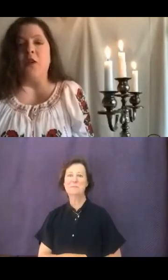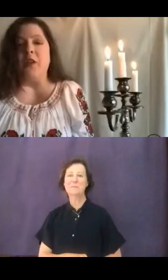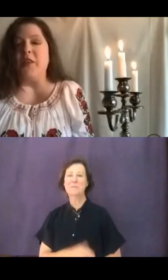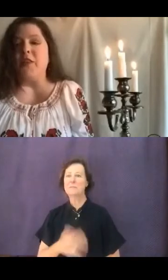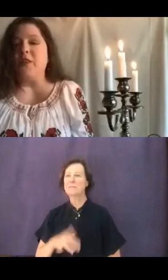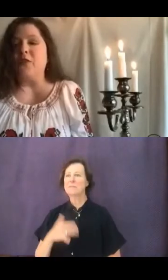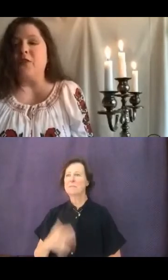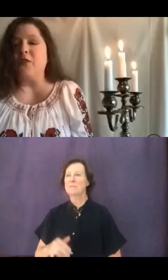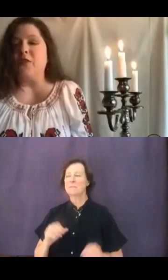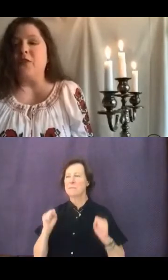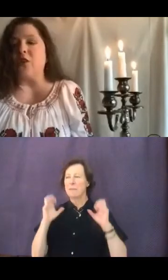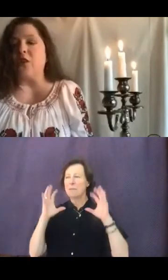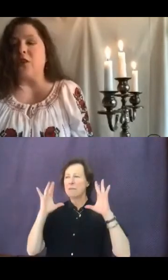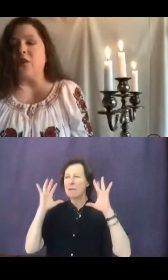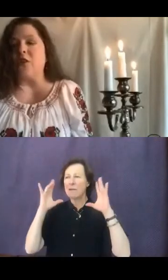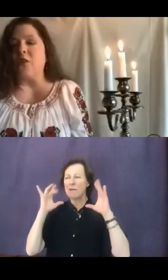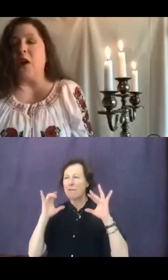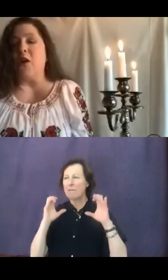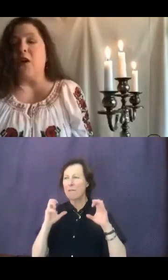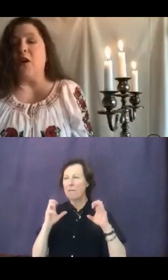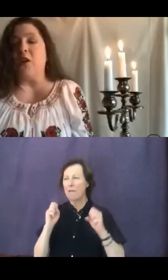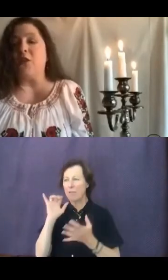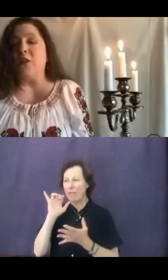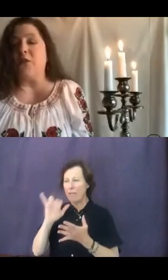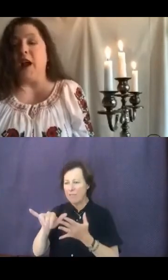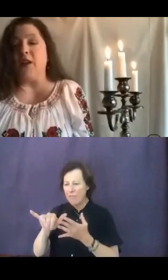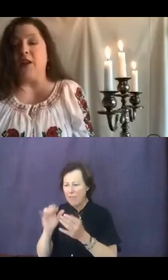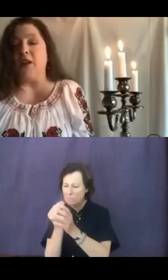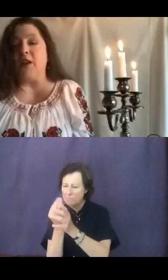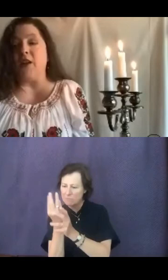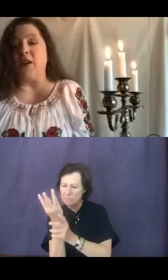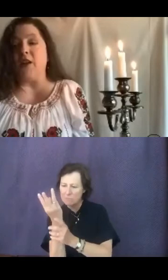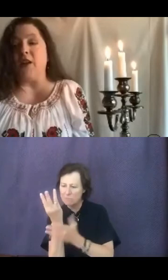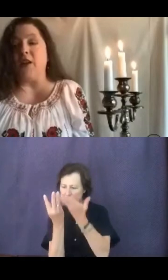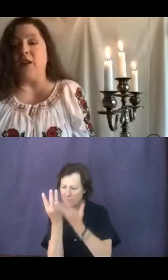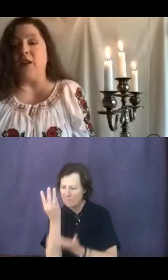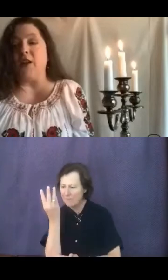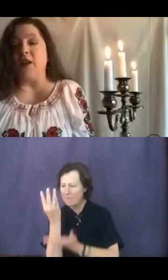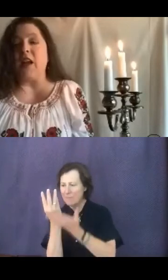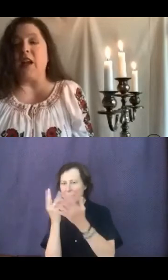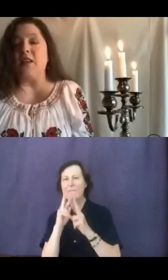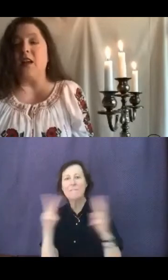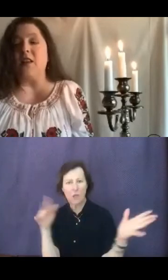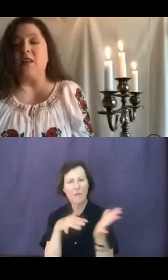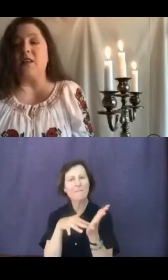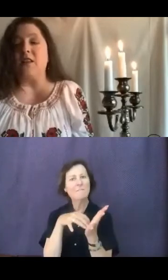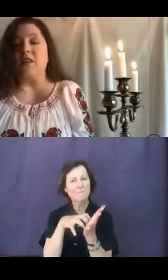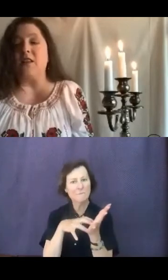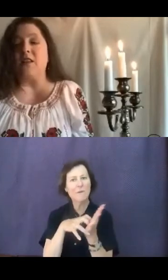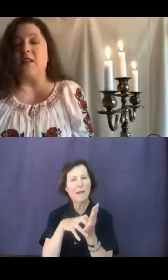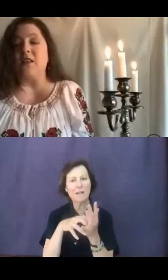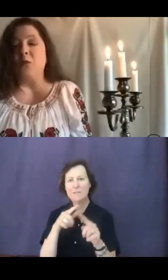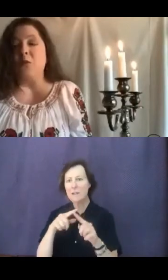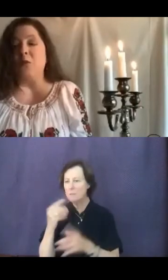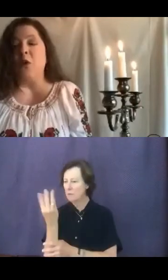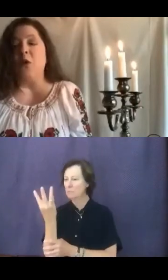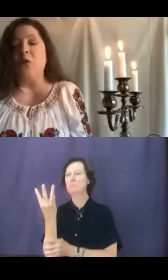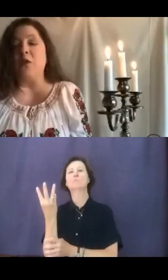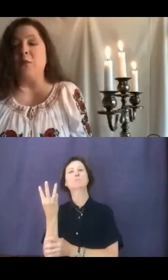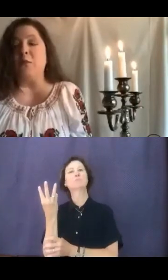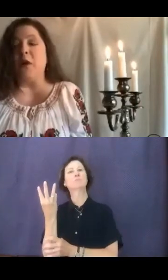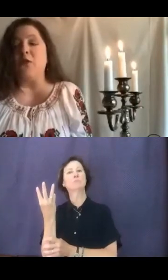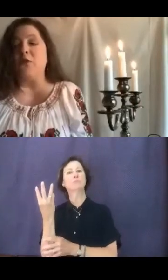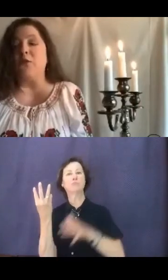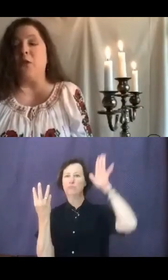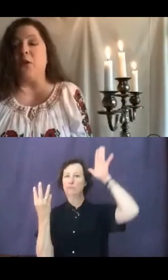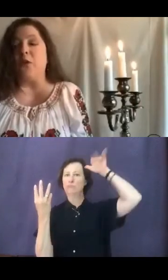Marvel that this creation, while utterly fragile, yet undaunted,